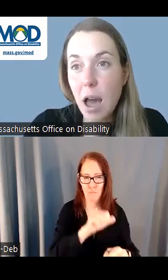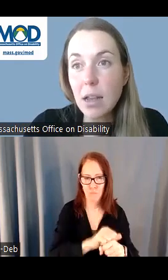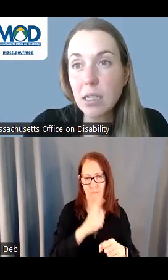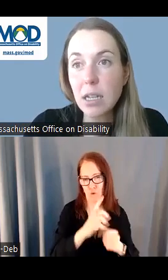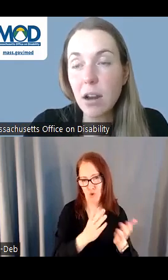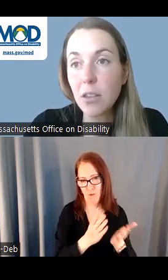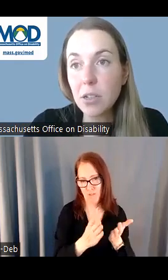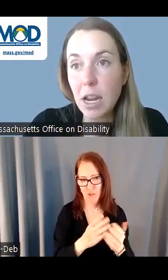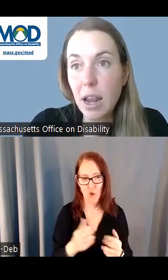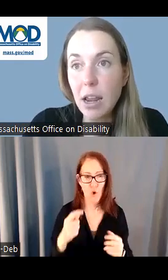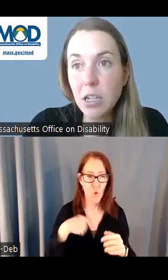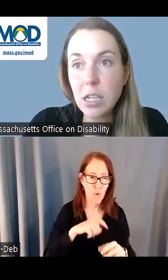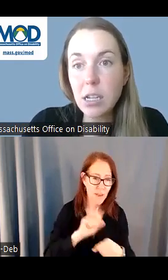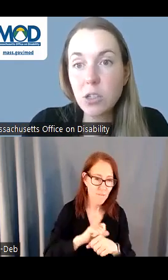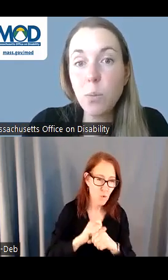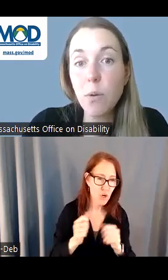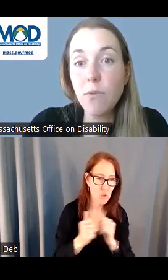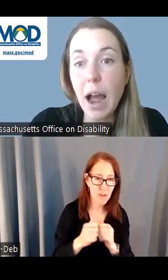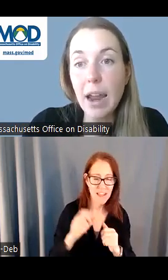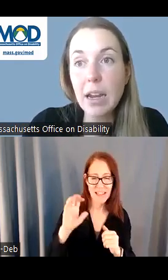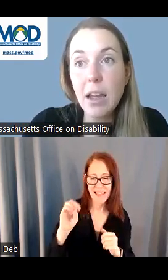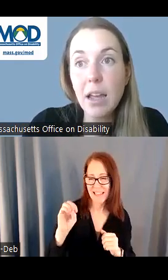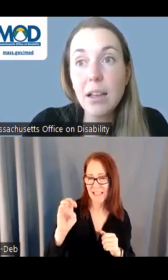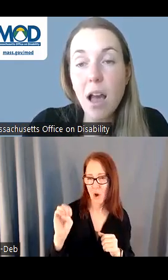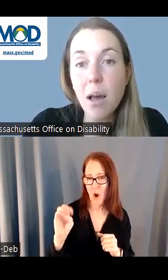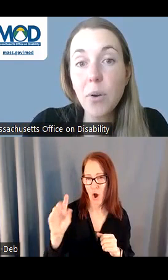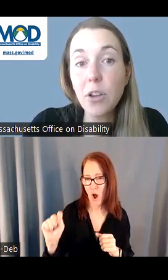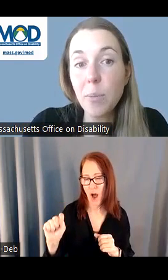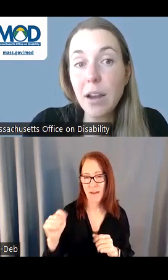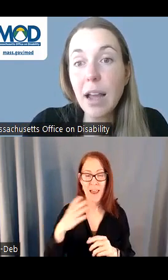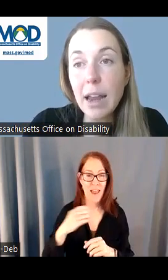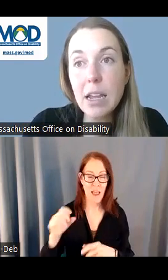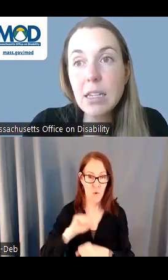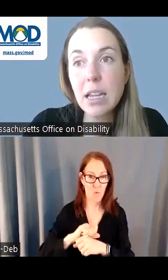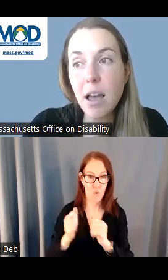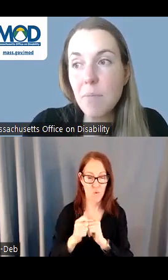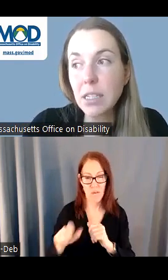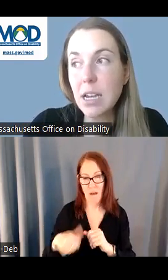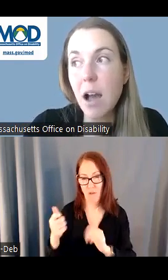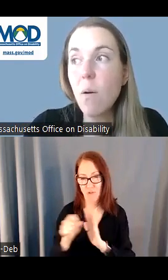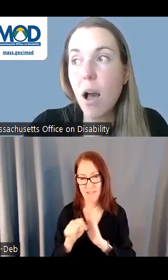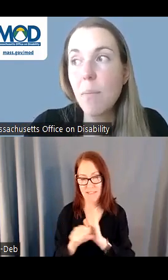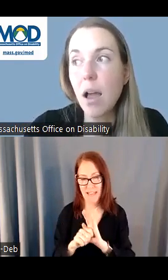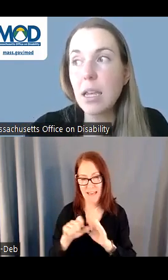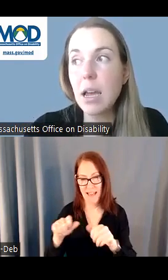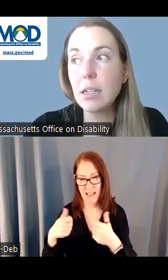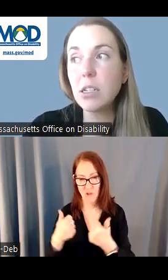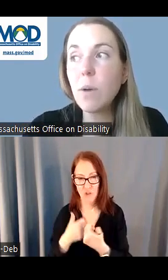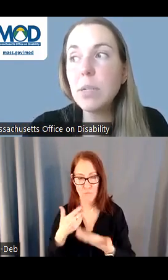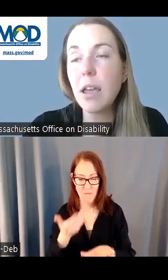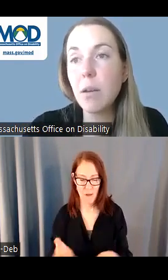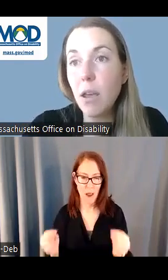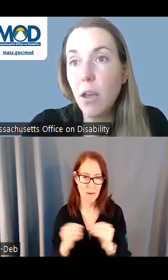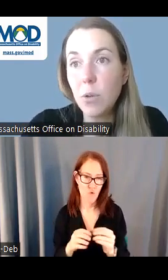with EOTS and other state agencies to provide procurement guidance that's now up on